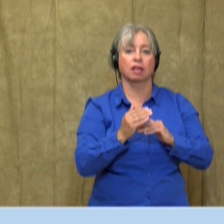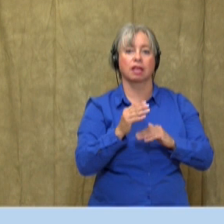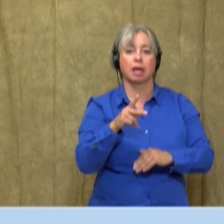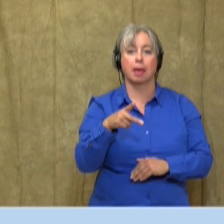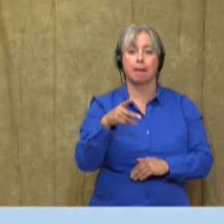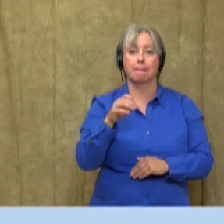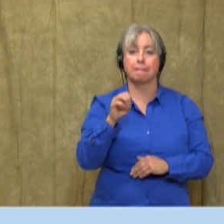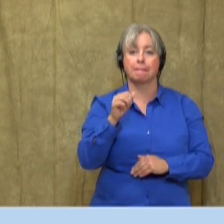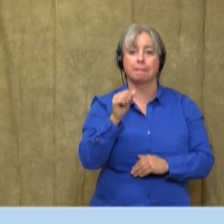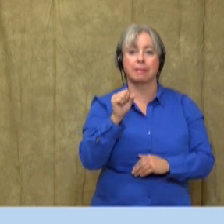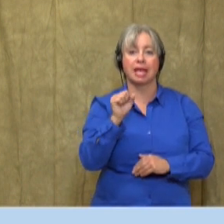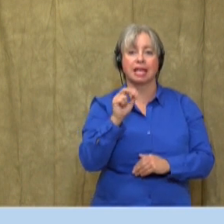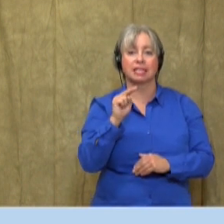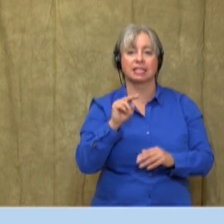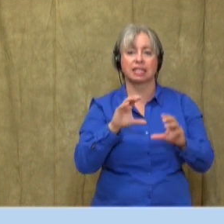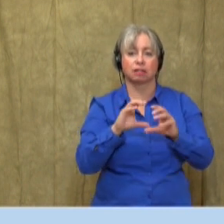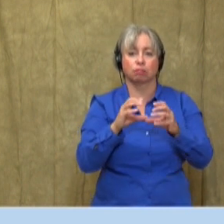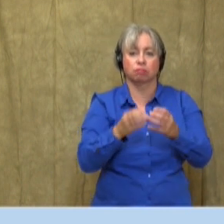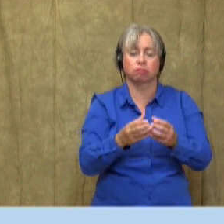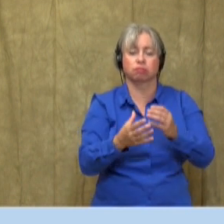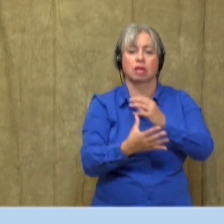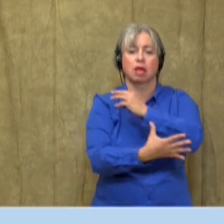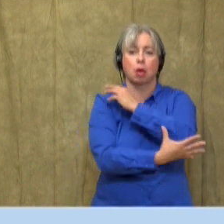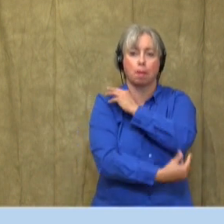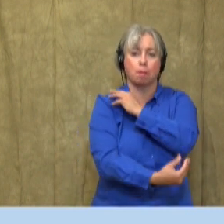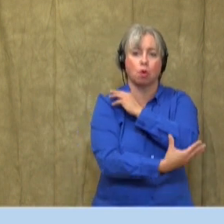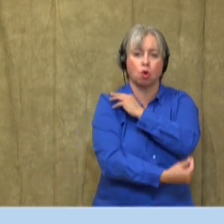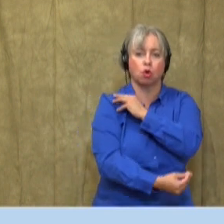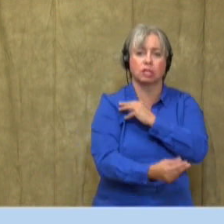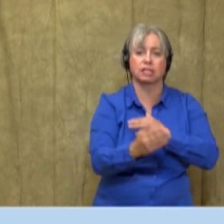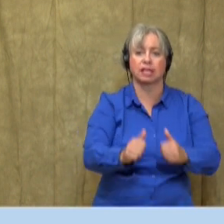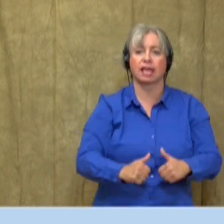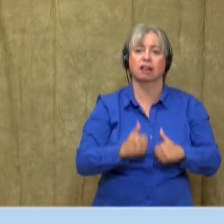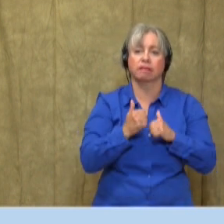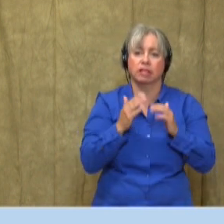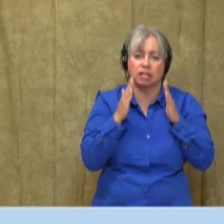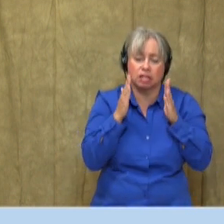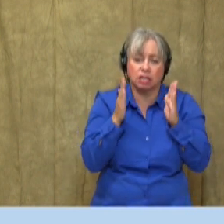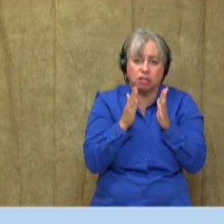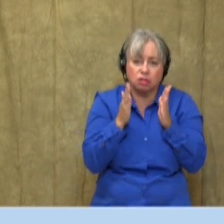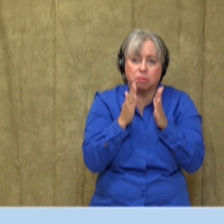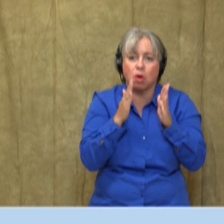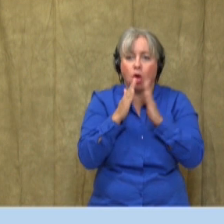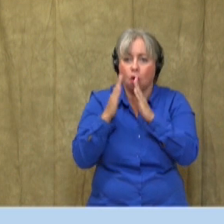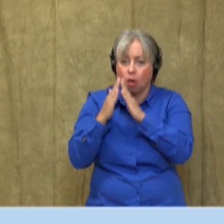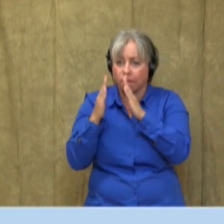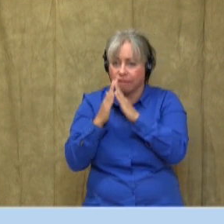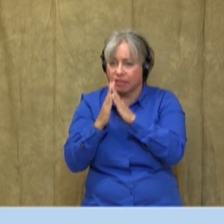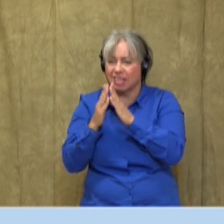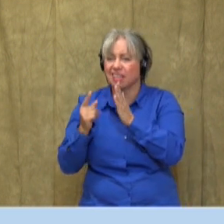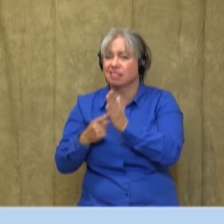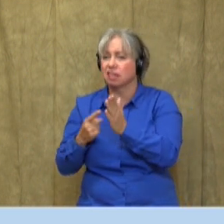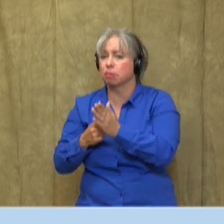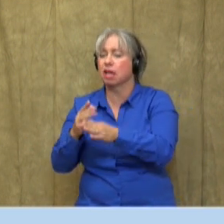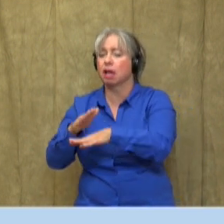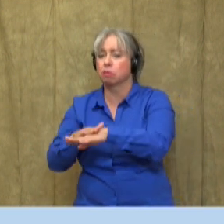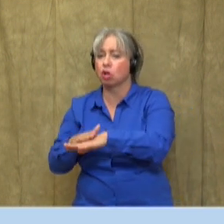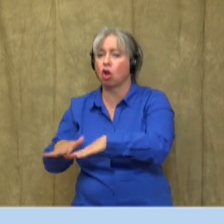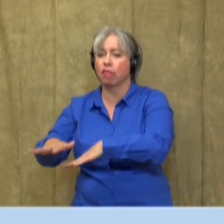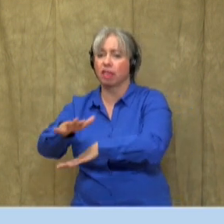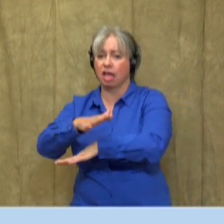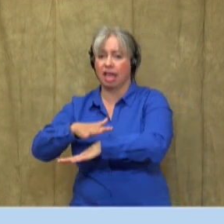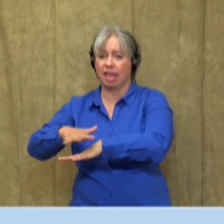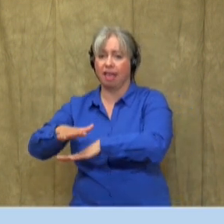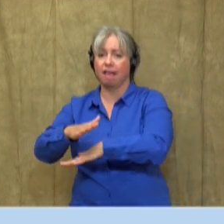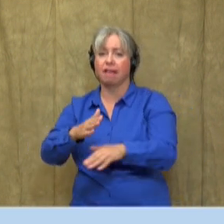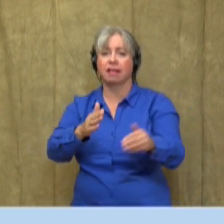the medieval time period, and they lived primarily in small villages and sometimes on the land of their vassal.